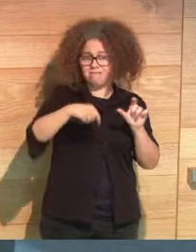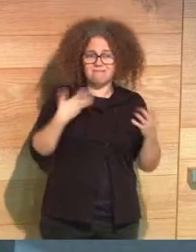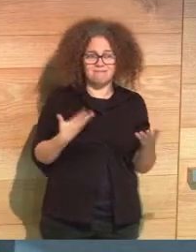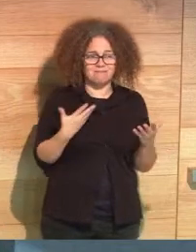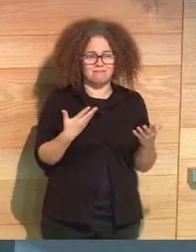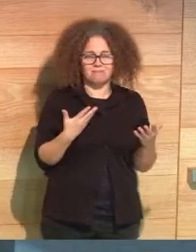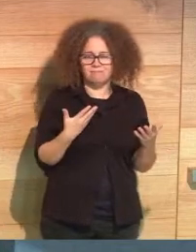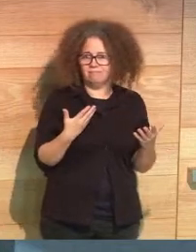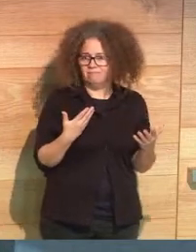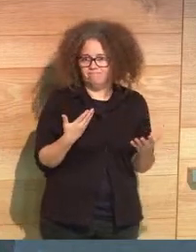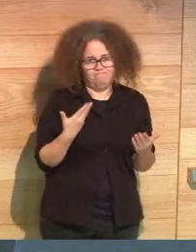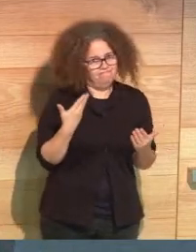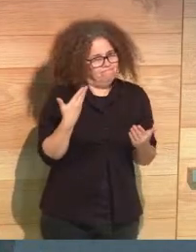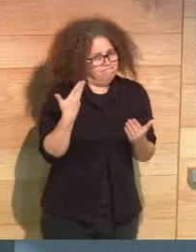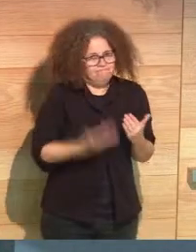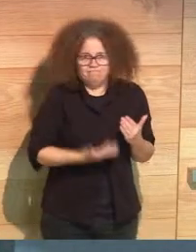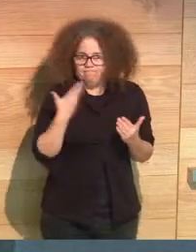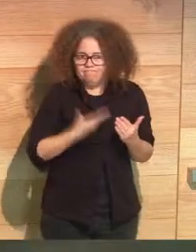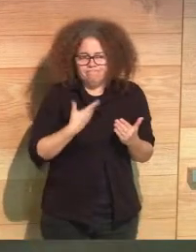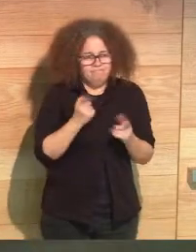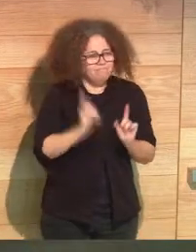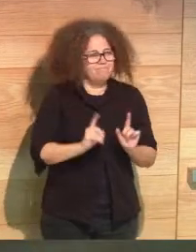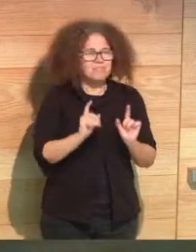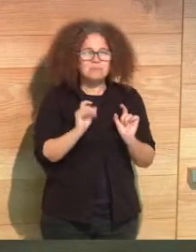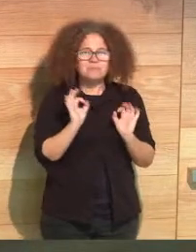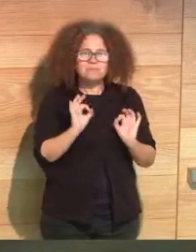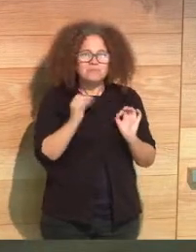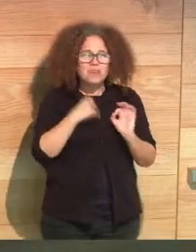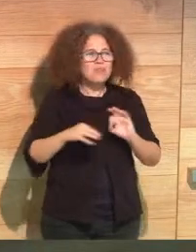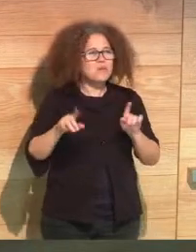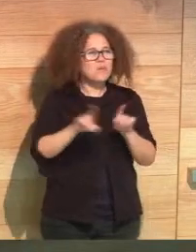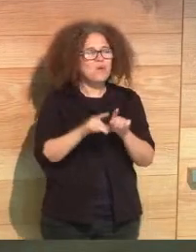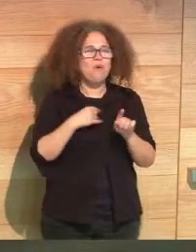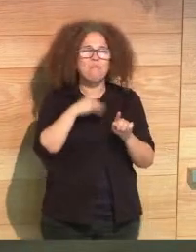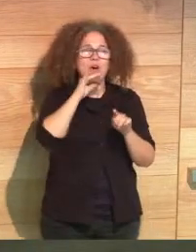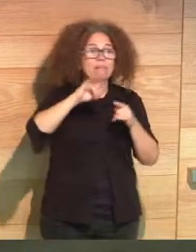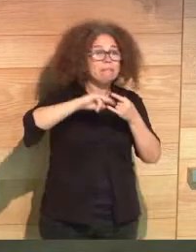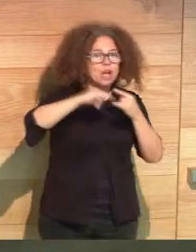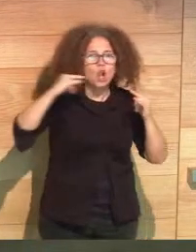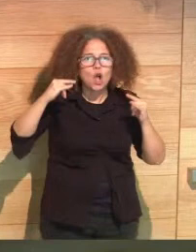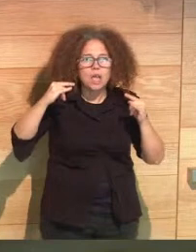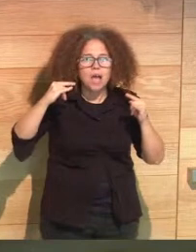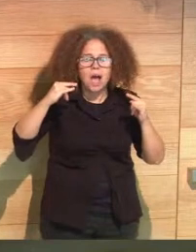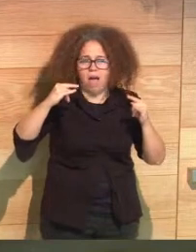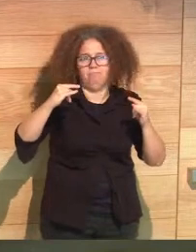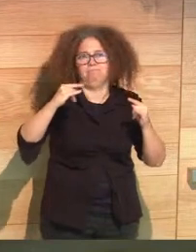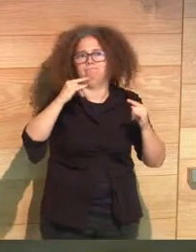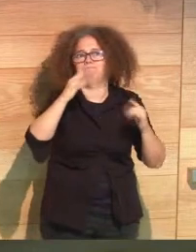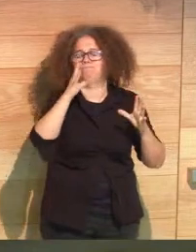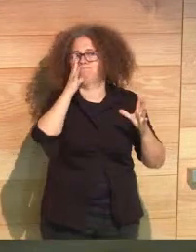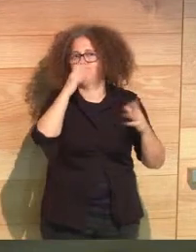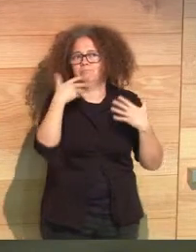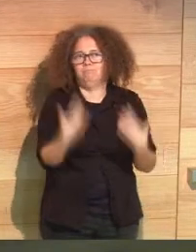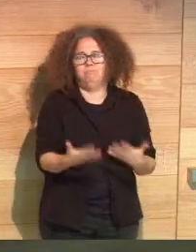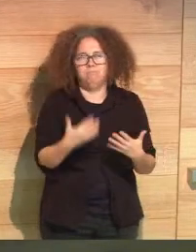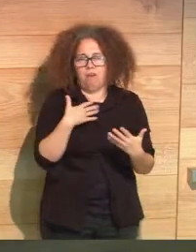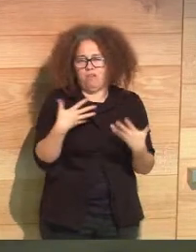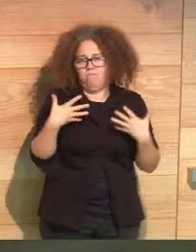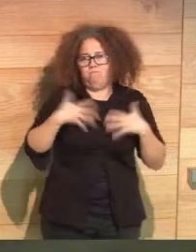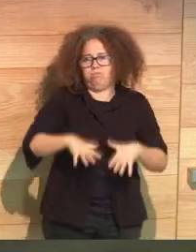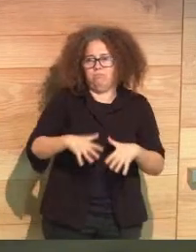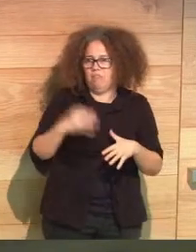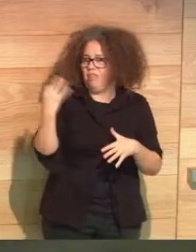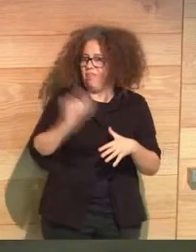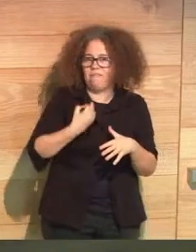that the fact of paying attention to how the technological revolution that we're